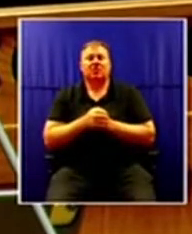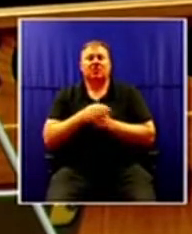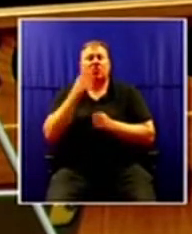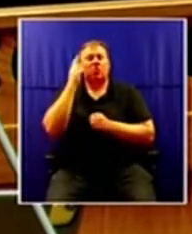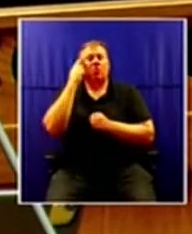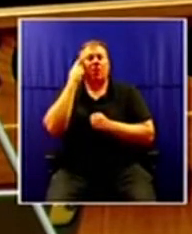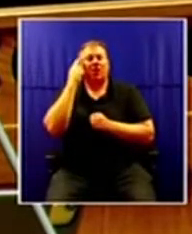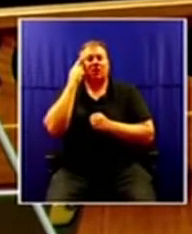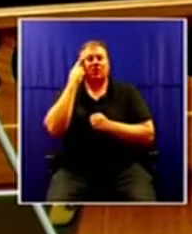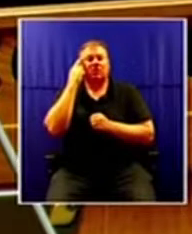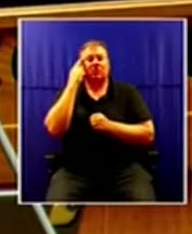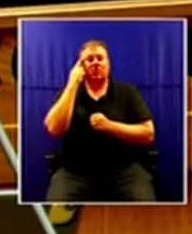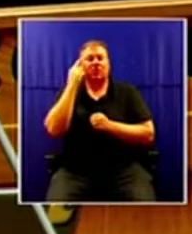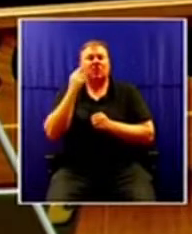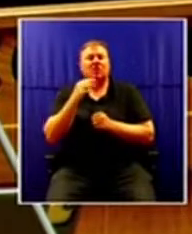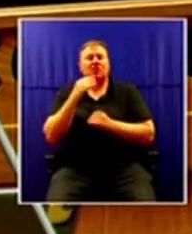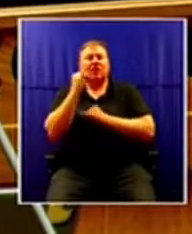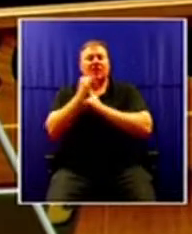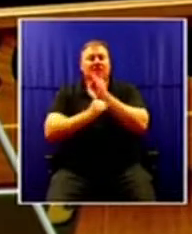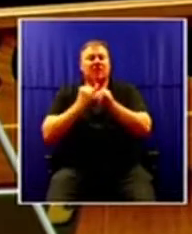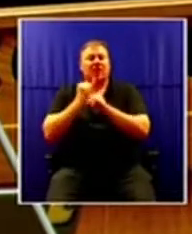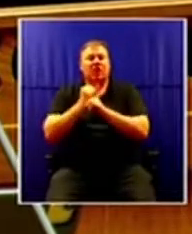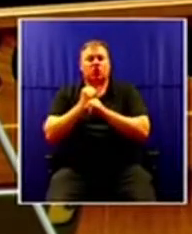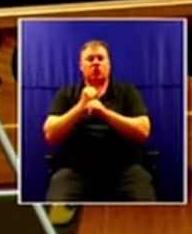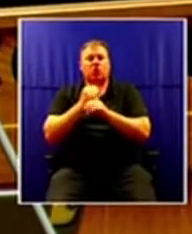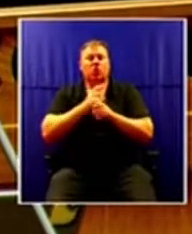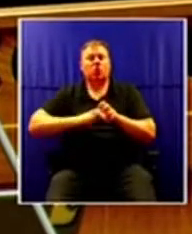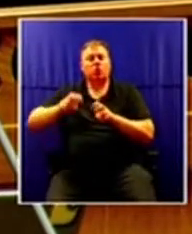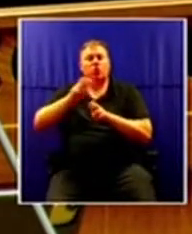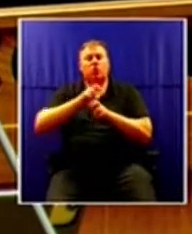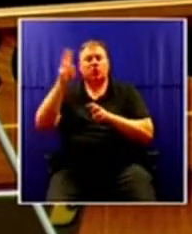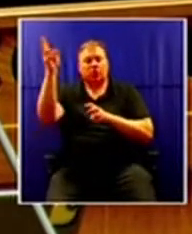tourism arrival numbers to reach